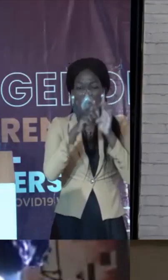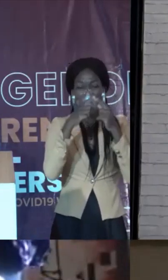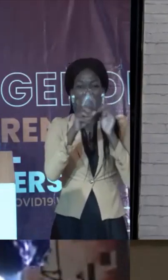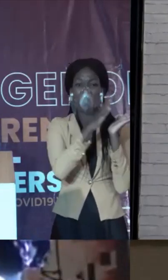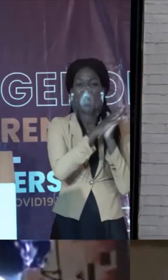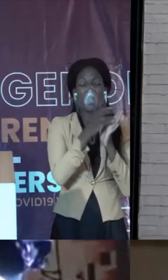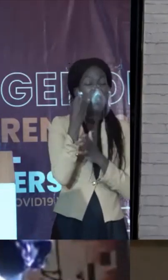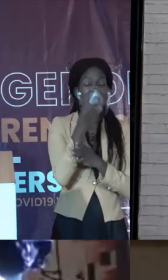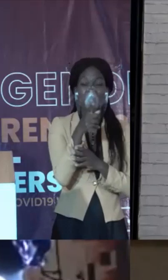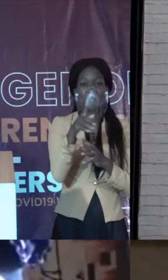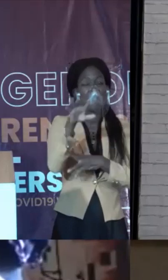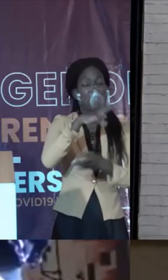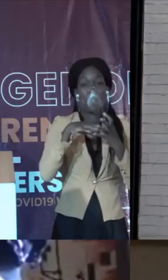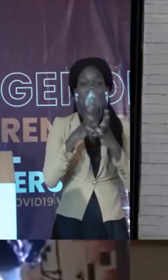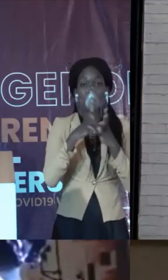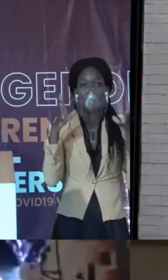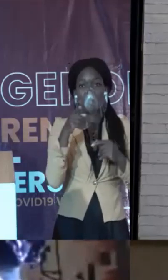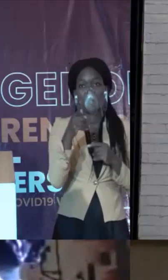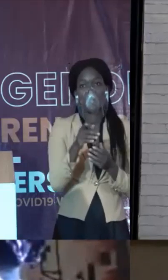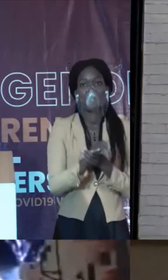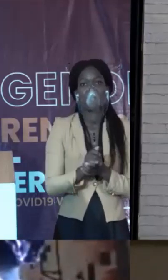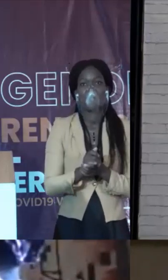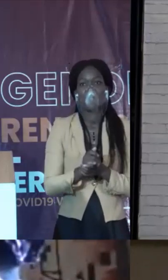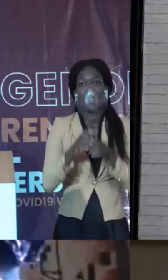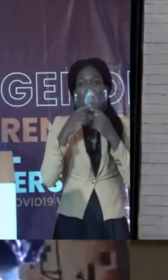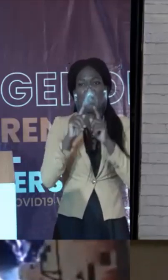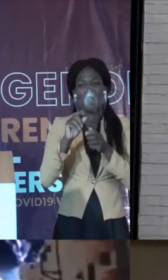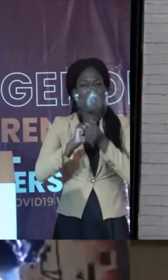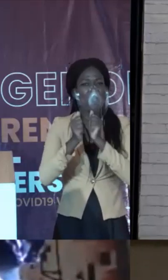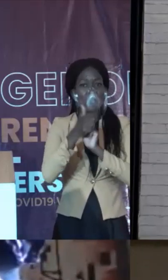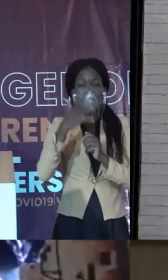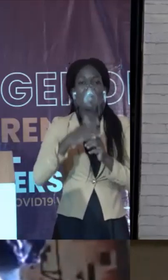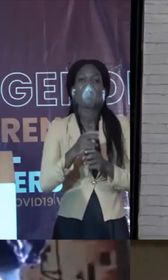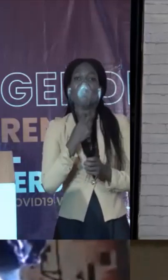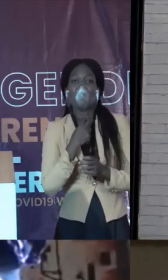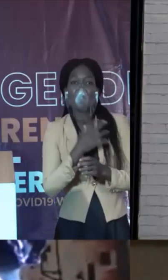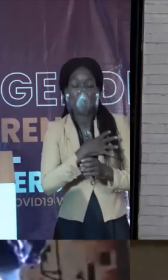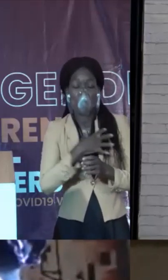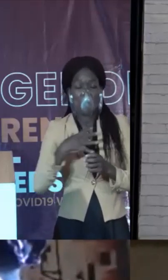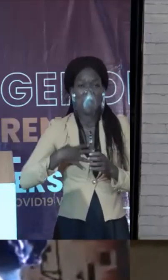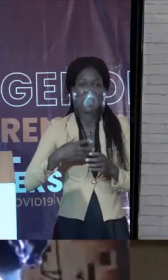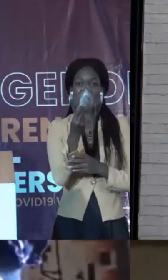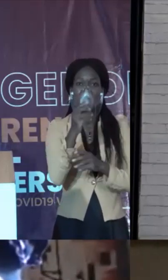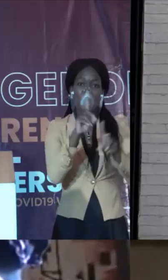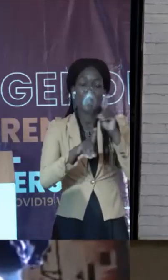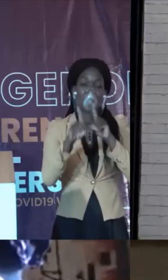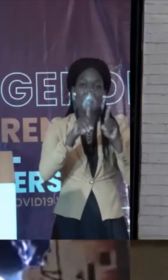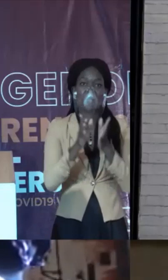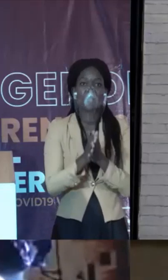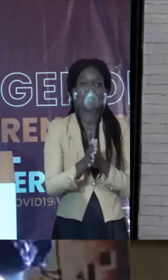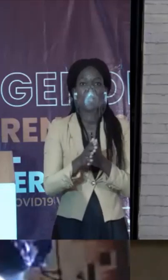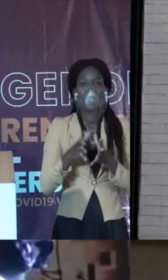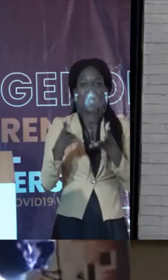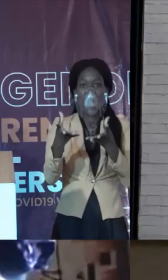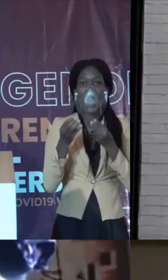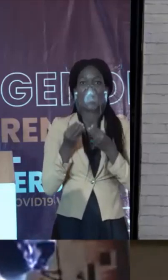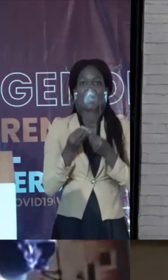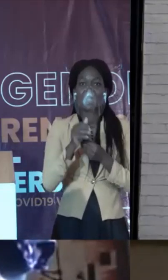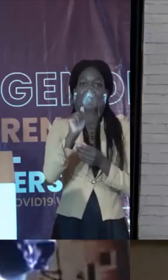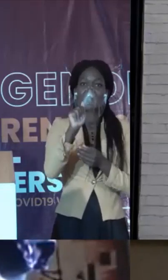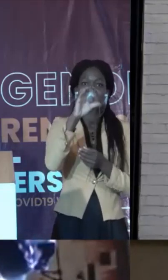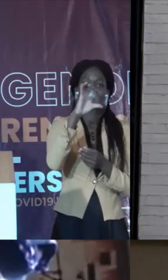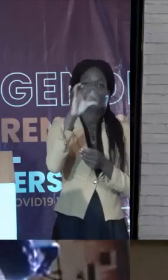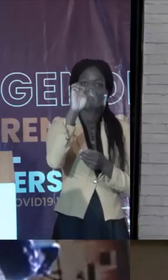another layer that we have to look at that hinders women's financial participation, which is access. How far are they